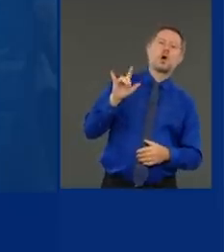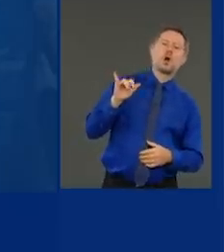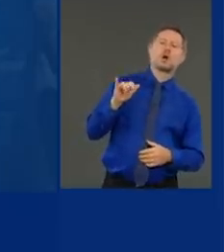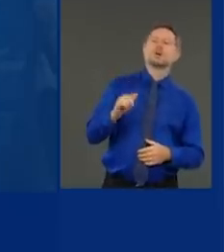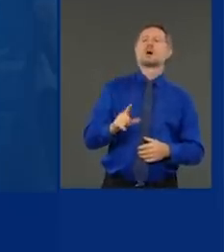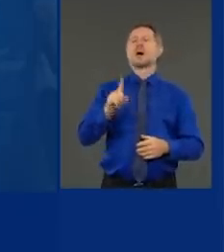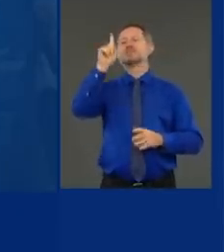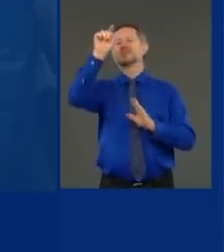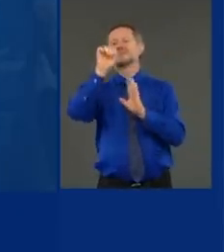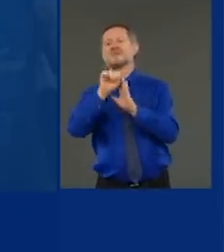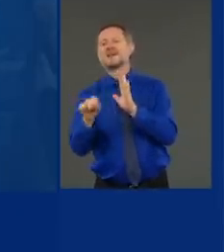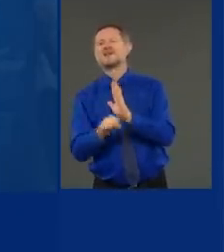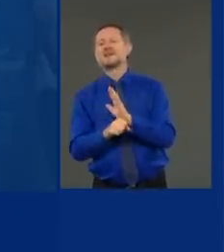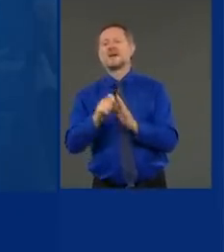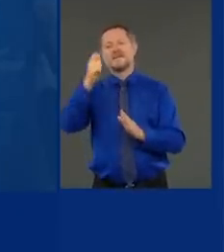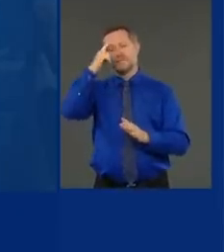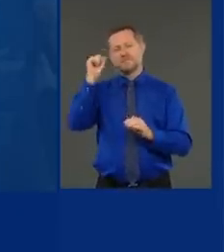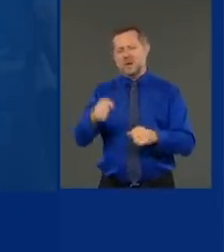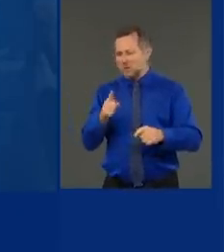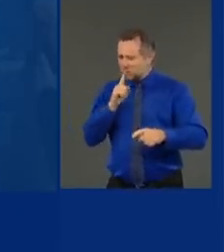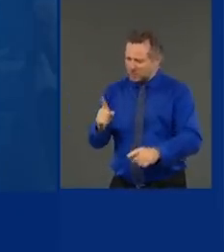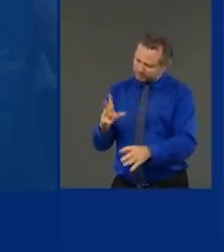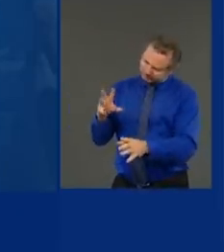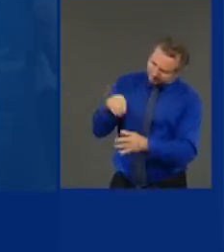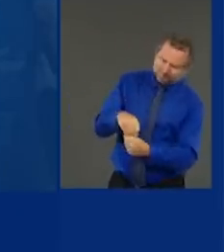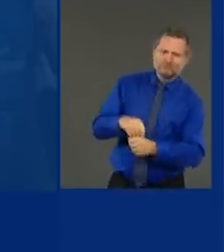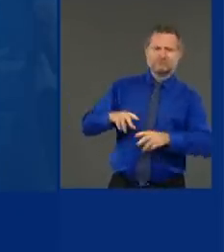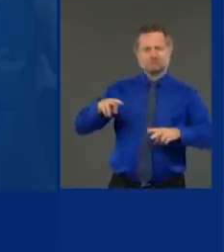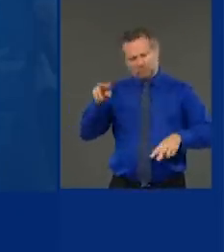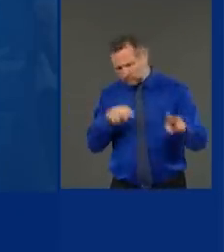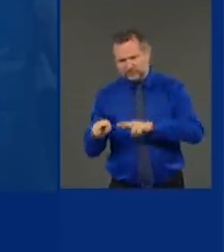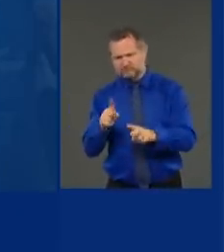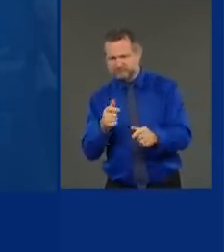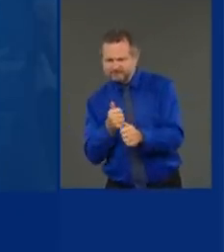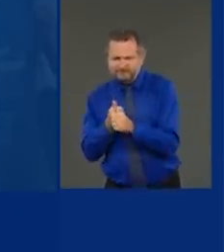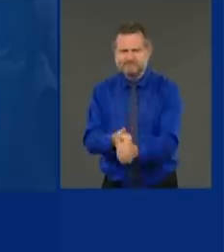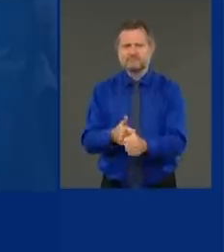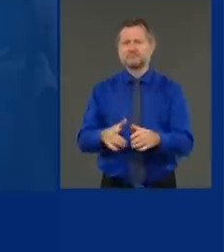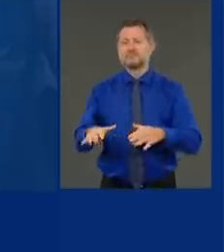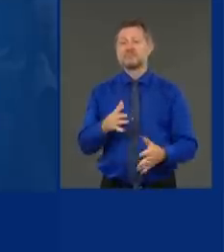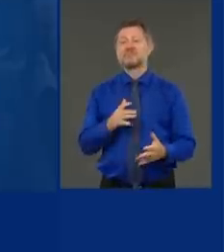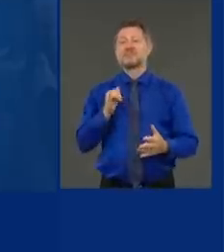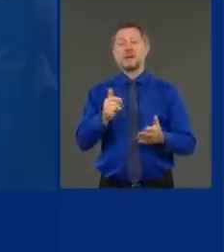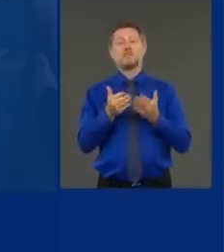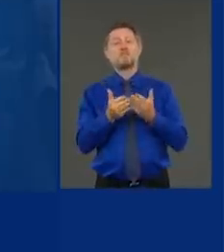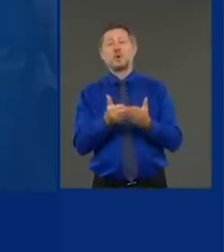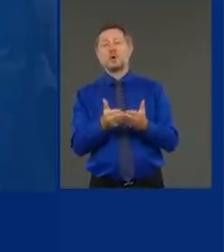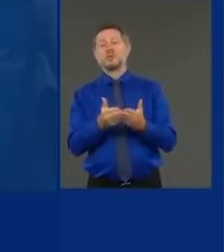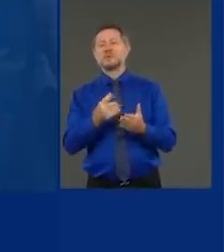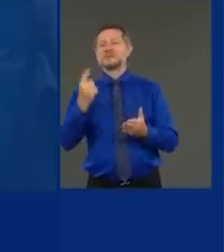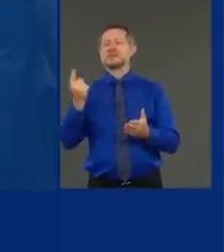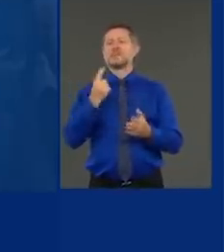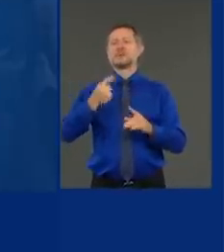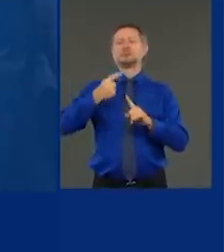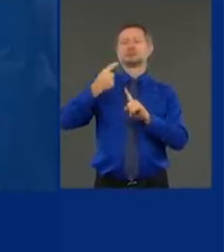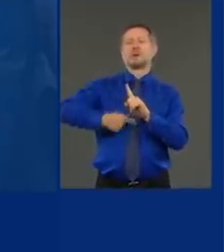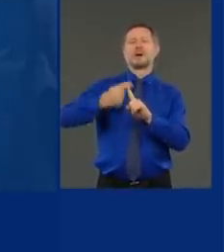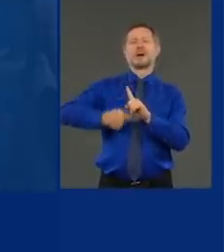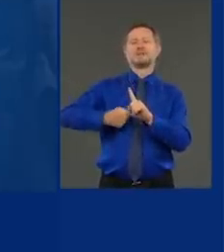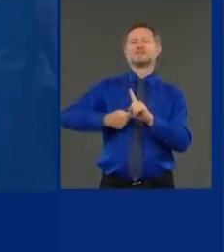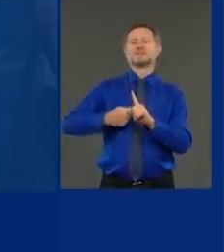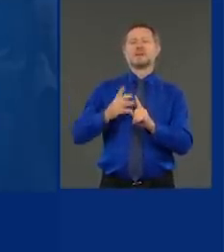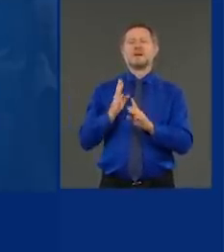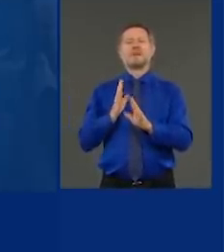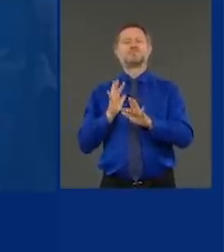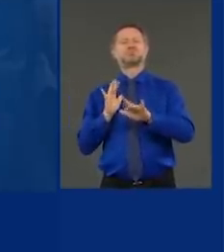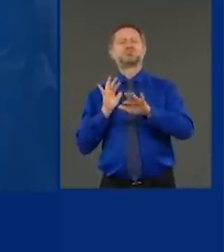York. How a charter boat could put together a crowd